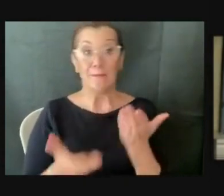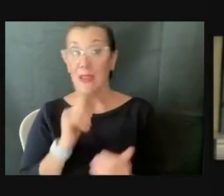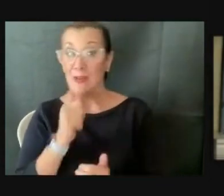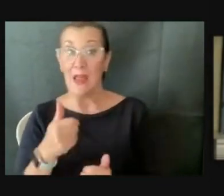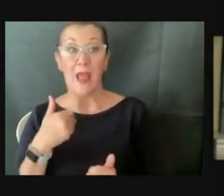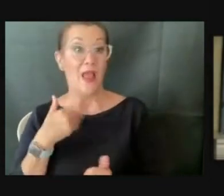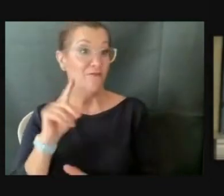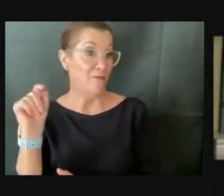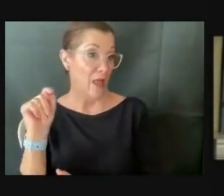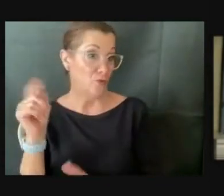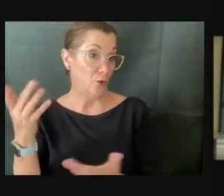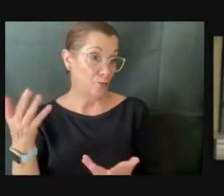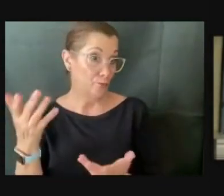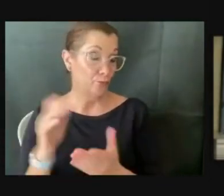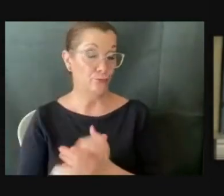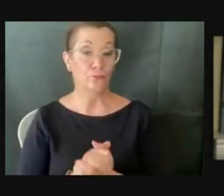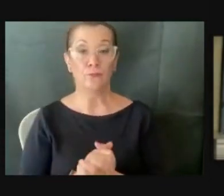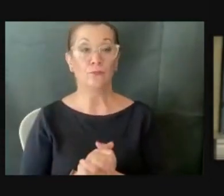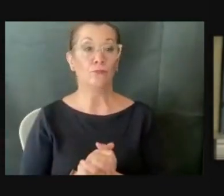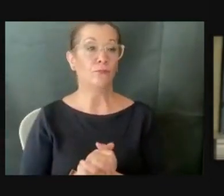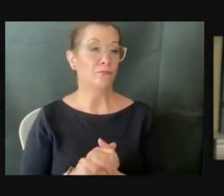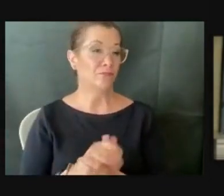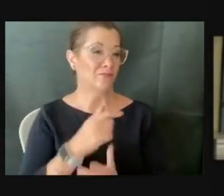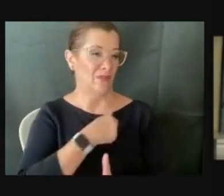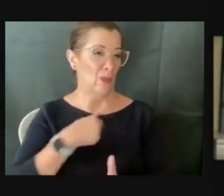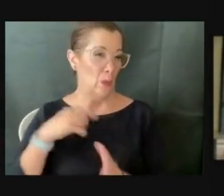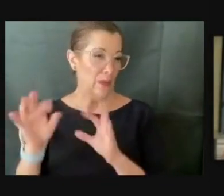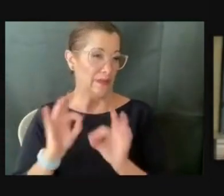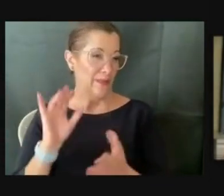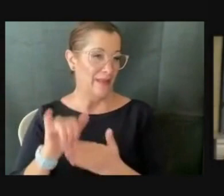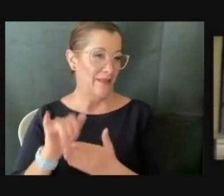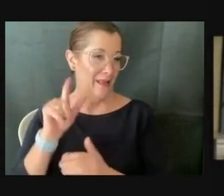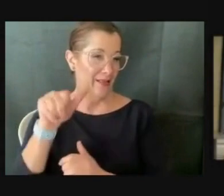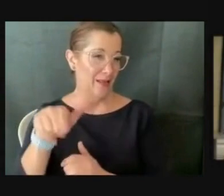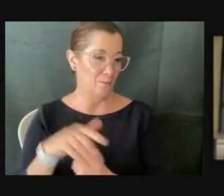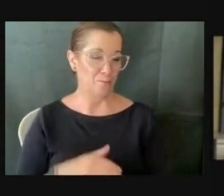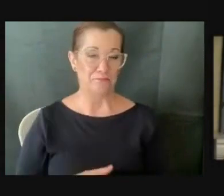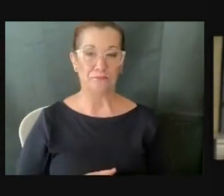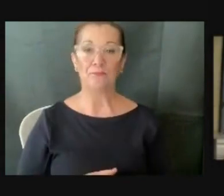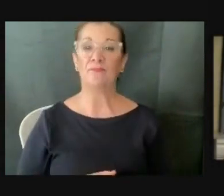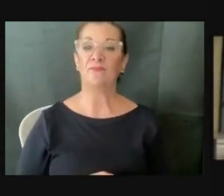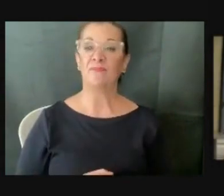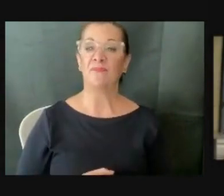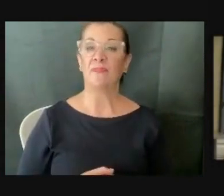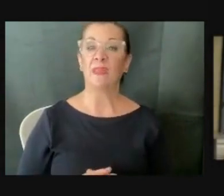include a bathroom, and we'll talk a little bit more about that as we move along here.